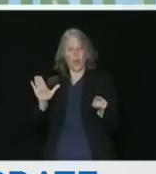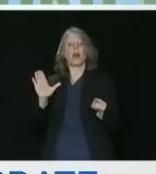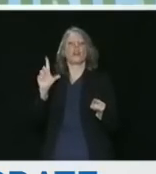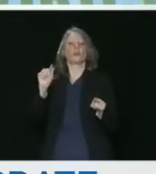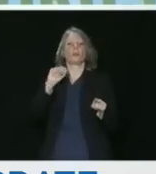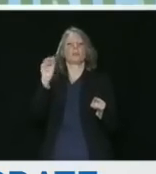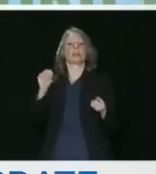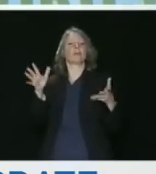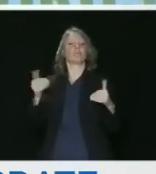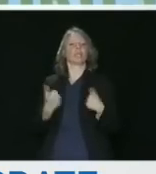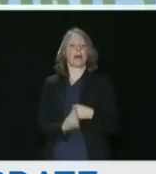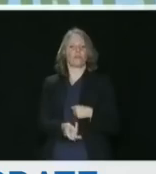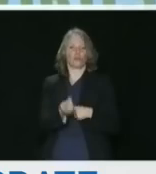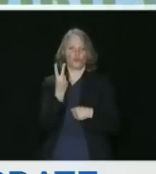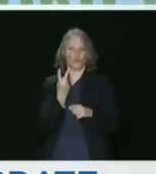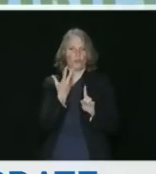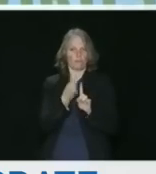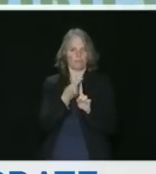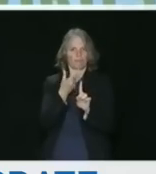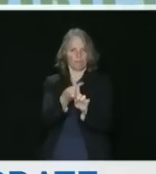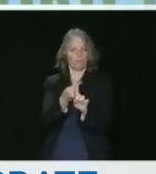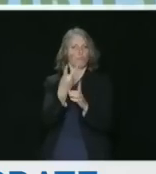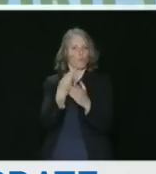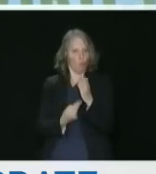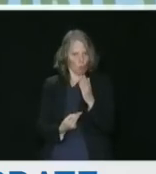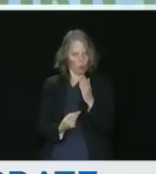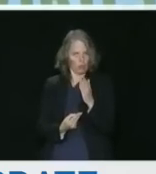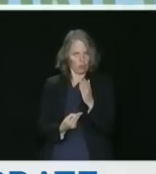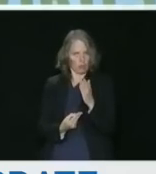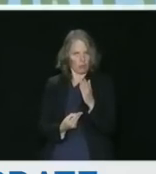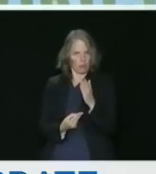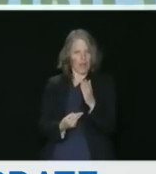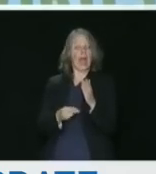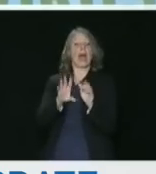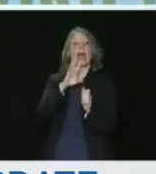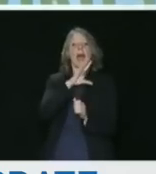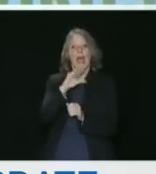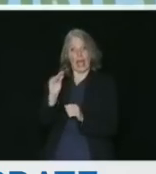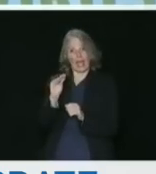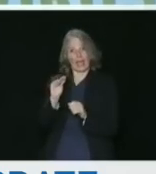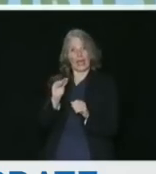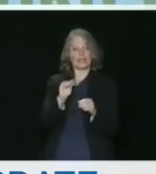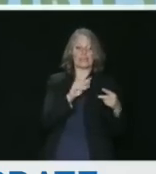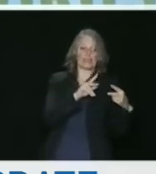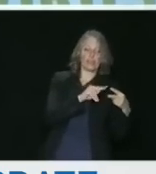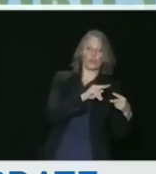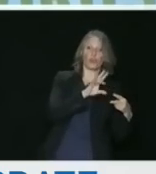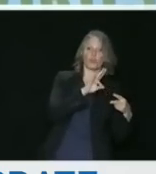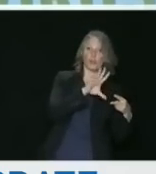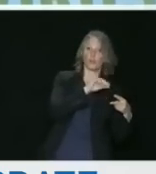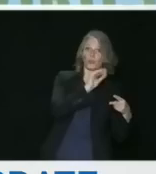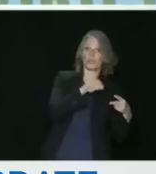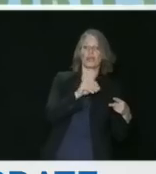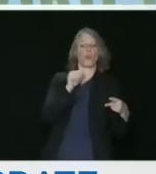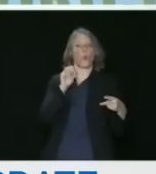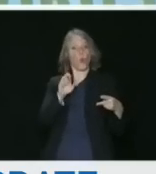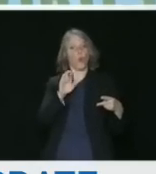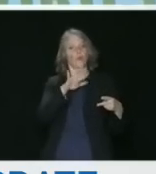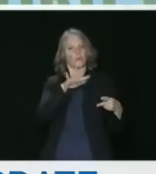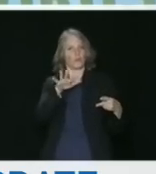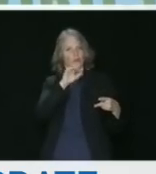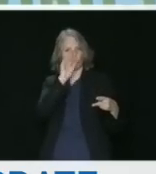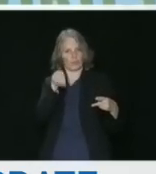have received the second dose, as well as either 75 or 55% of